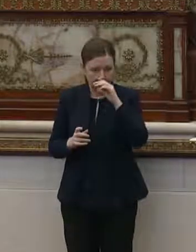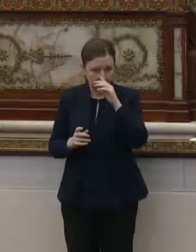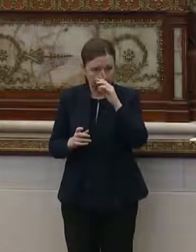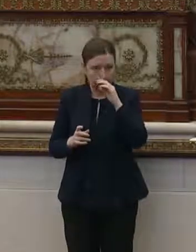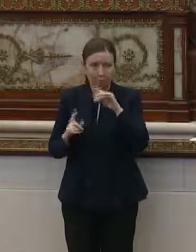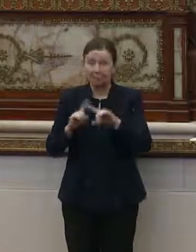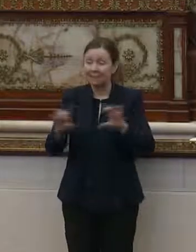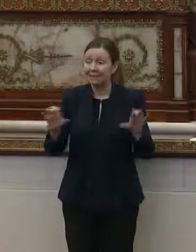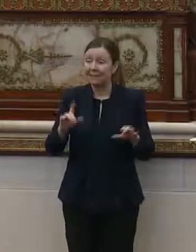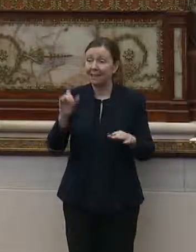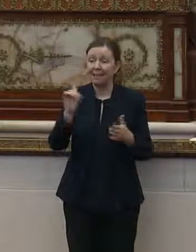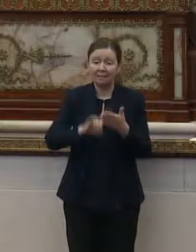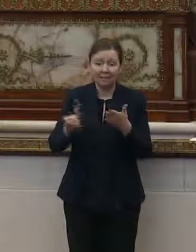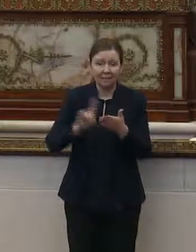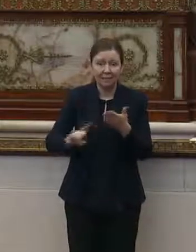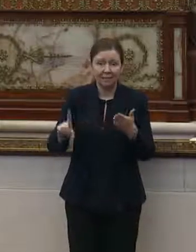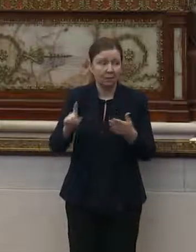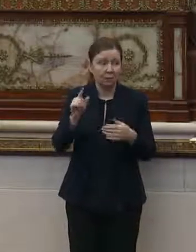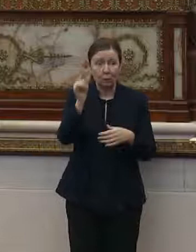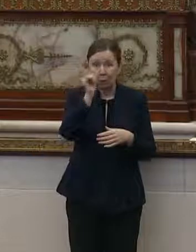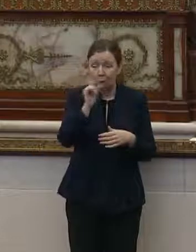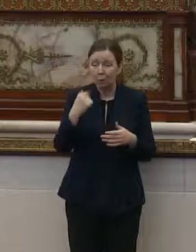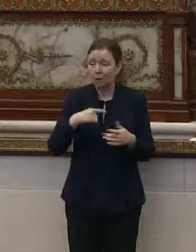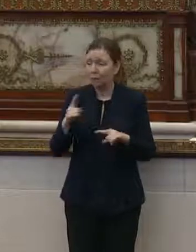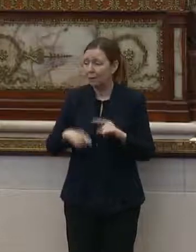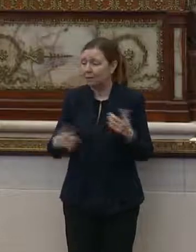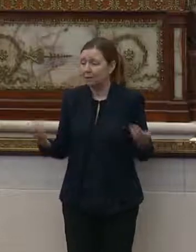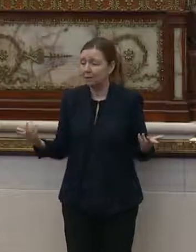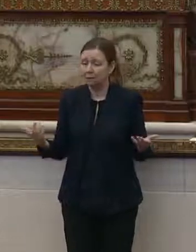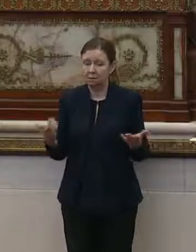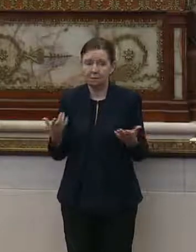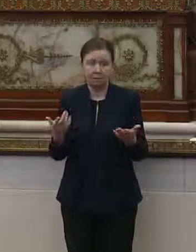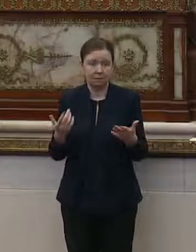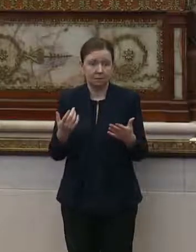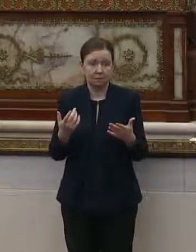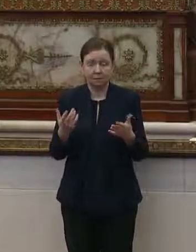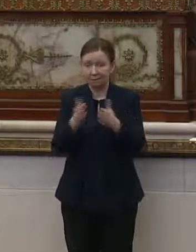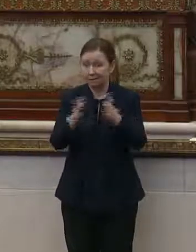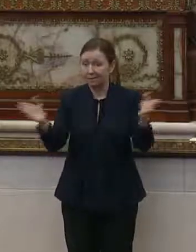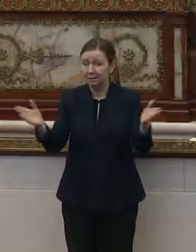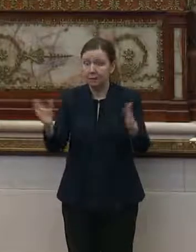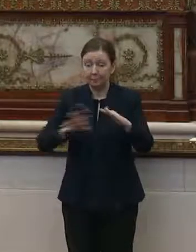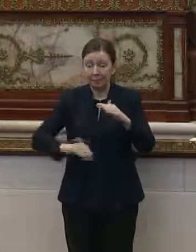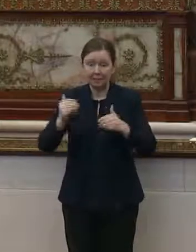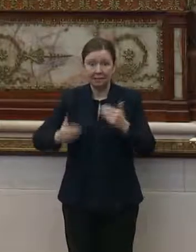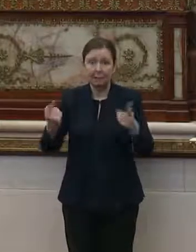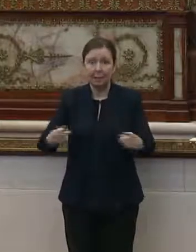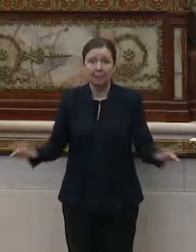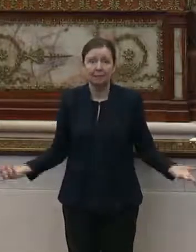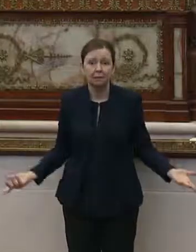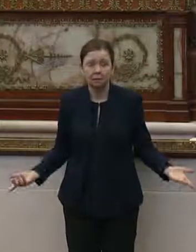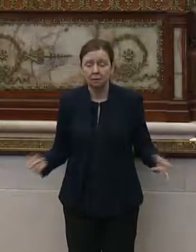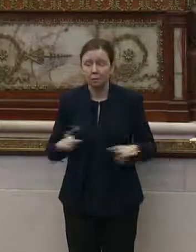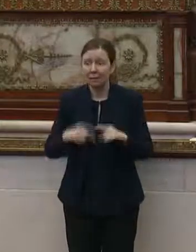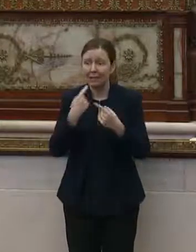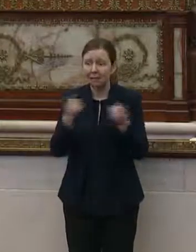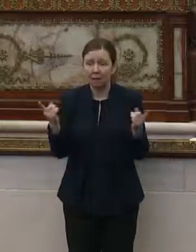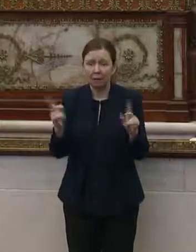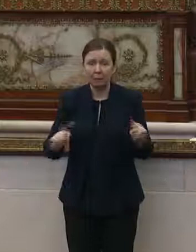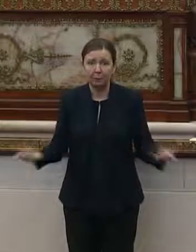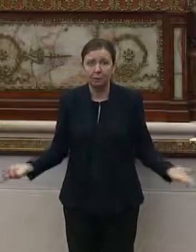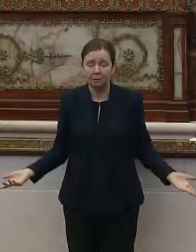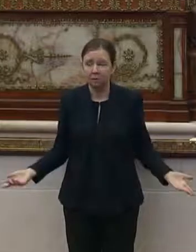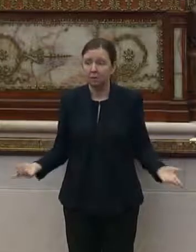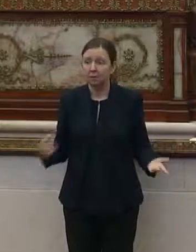social media or did a basic Google search. Like we can't even assure the general public that those basic steps were taken. We can't say that today.